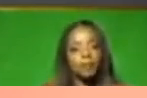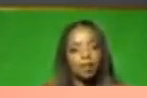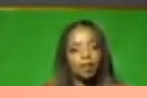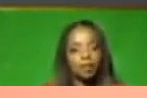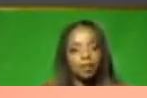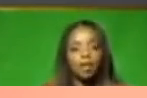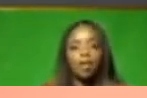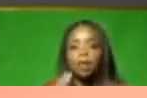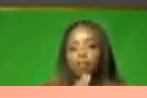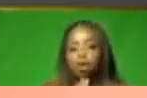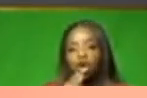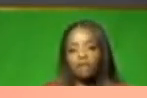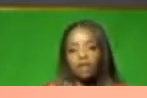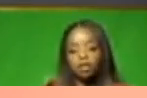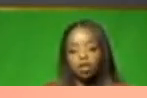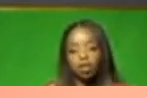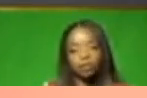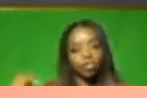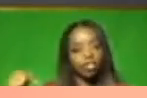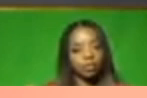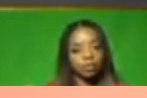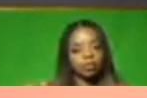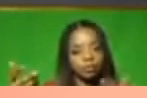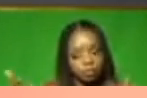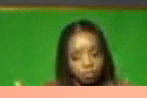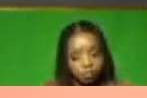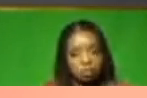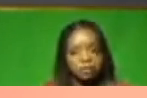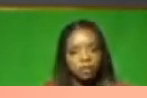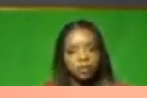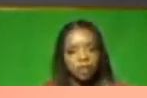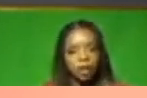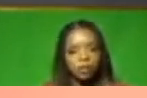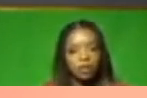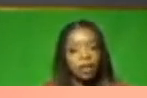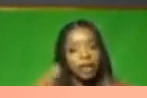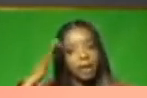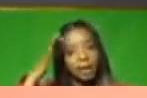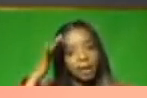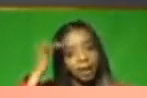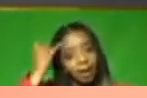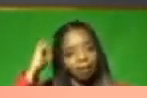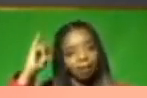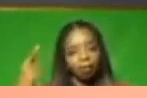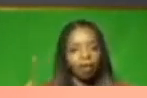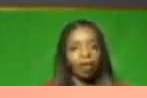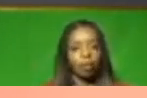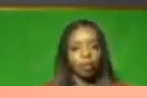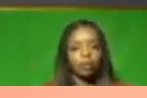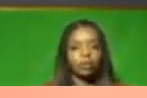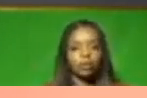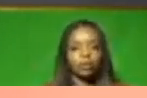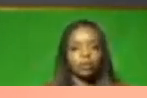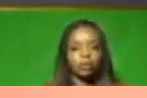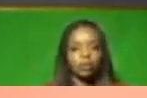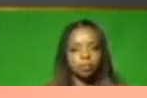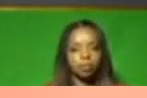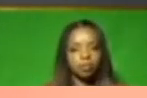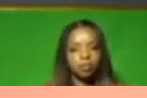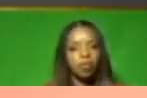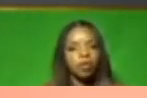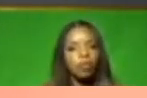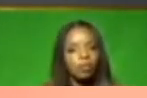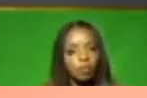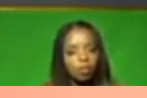Commission has made valuable input into our Just Transition Investment Plan, Future Energy